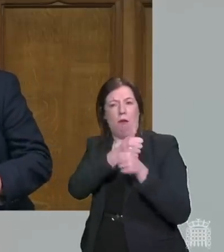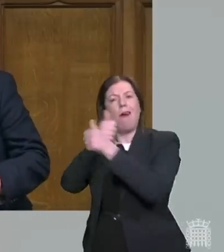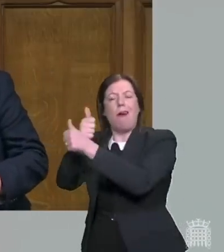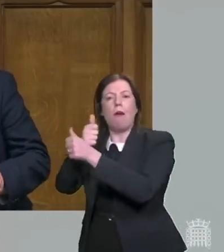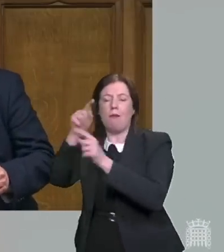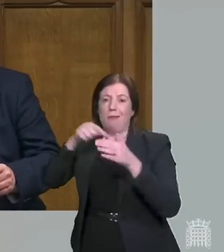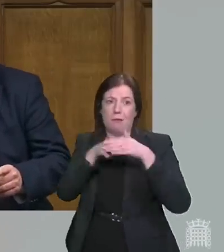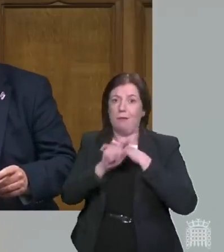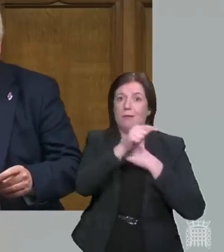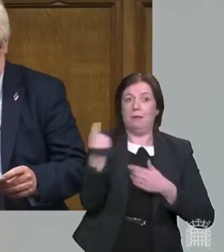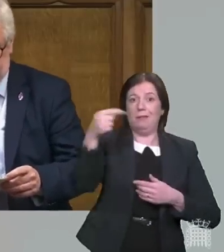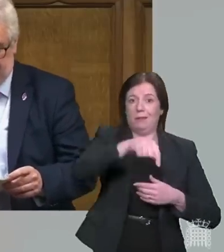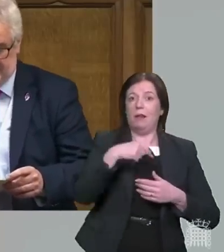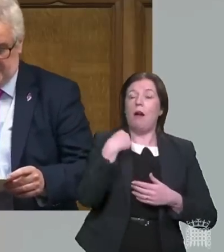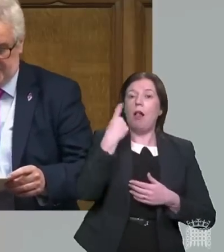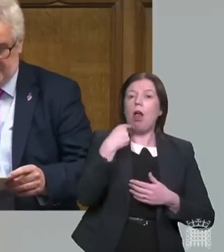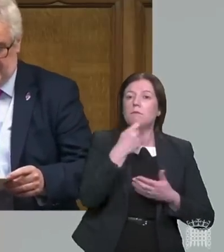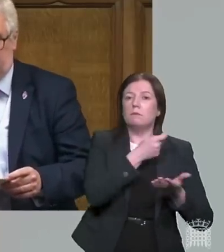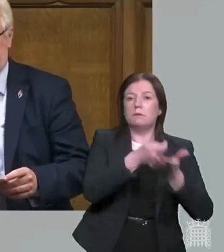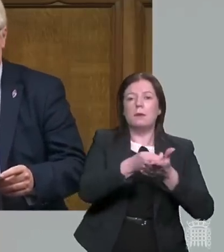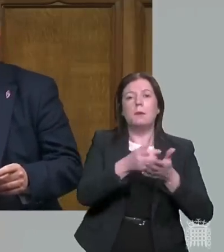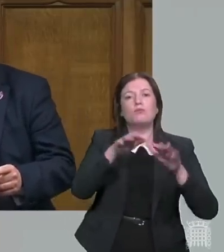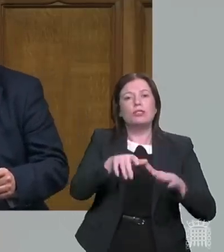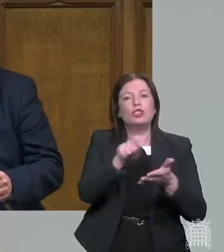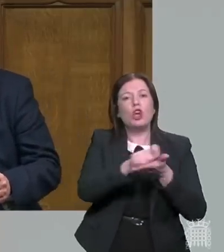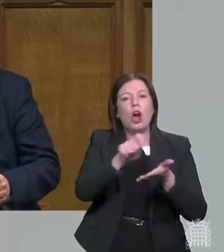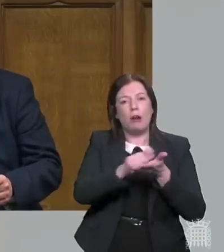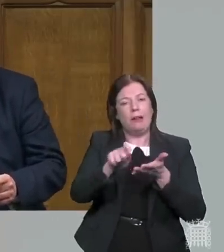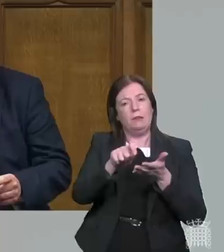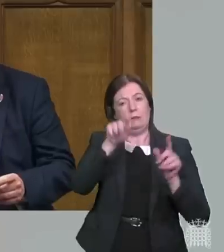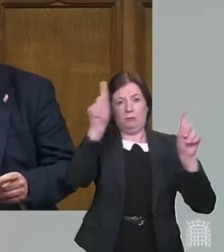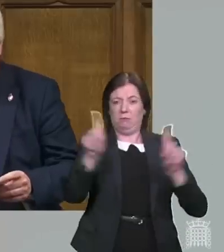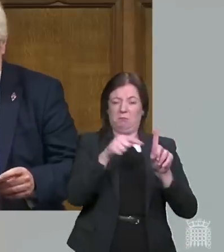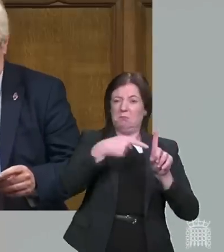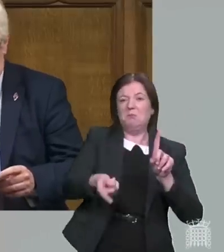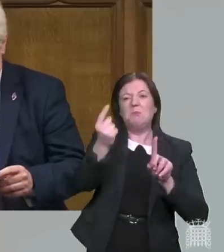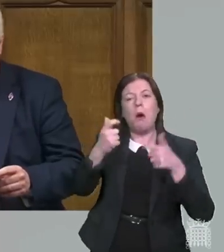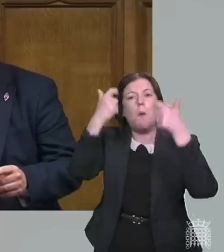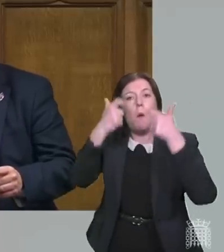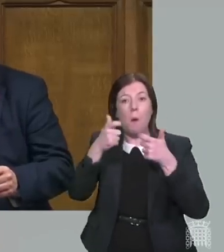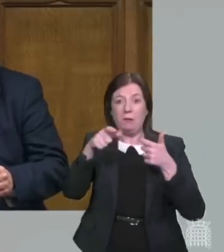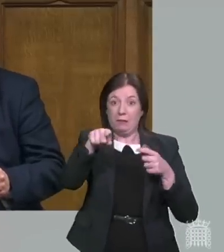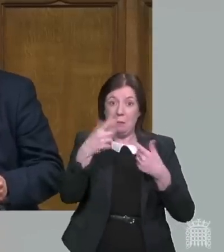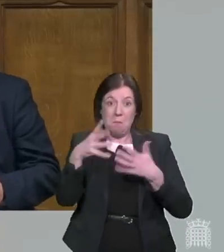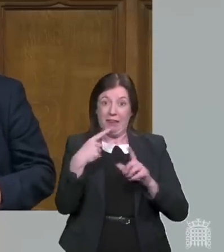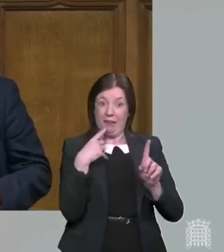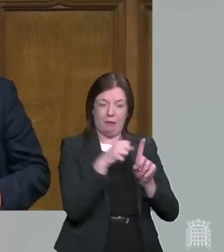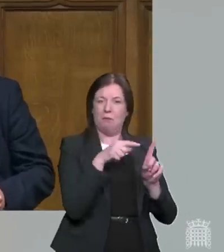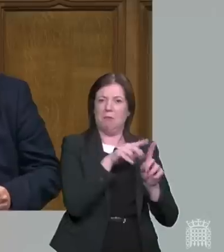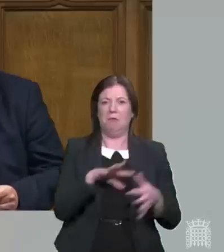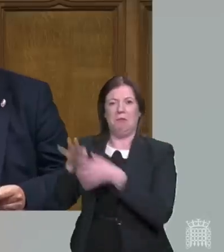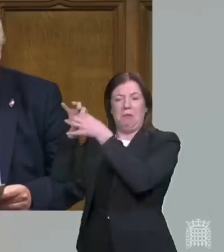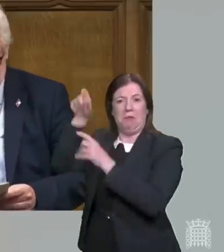UK sanctions to pursue a case in London against British journalist Elliot Higgins, who had exposed Prigozhin's link to